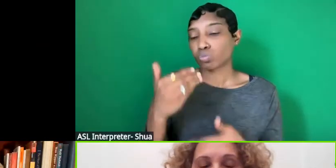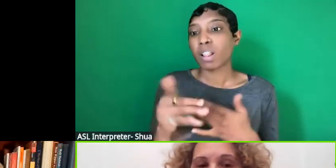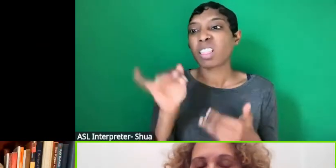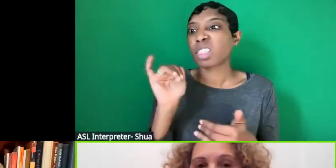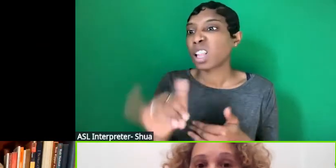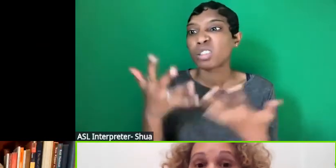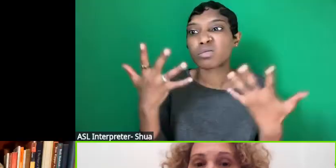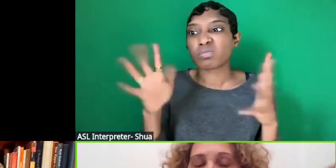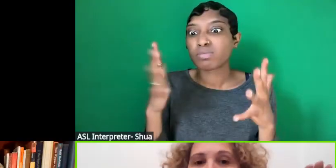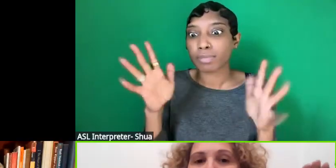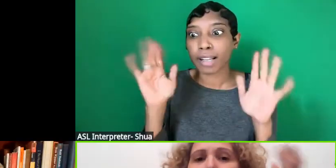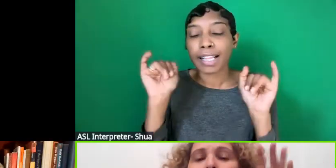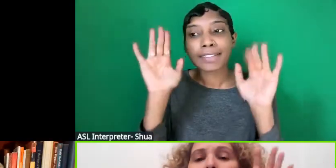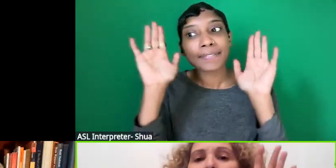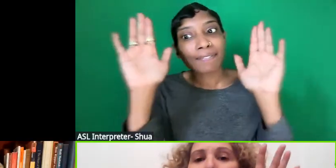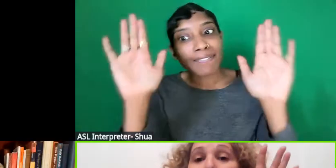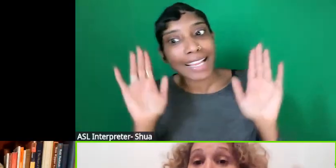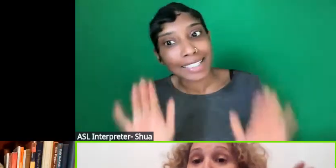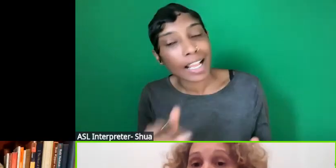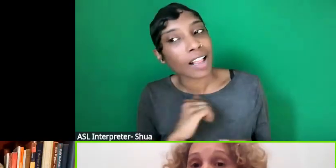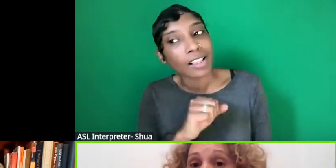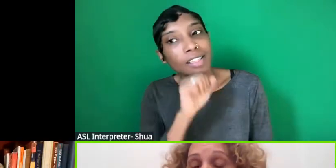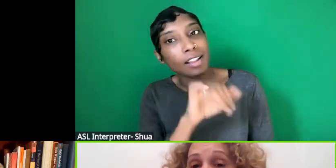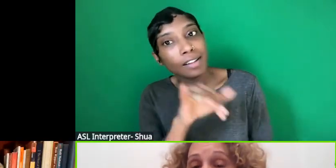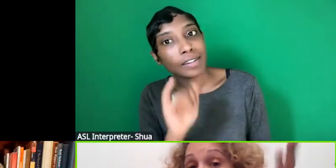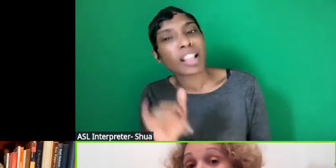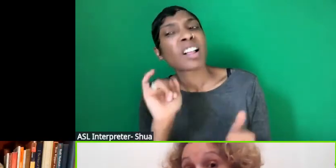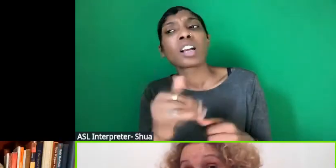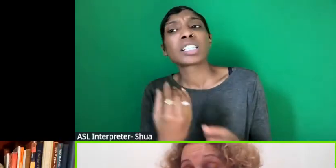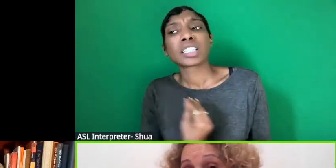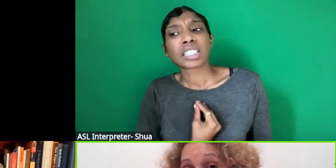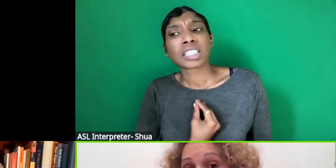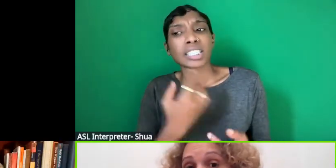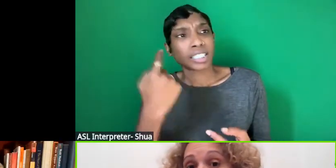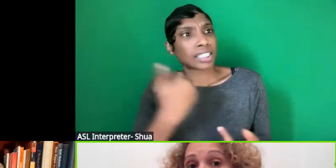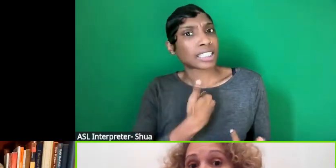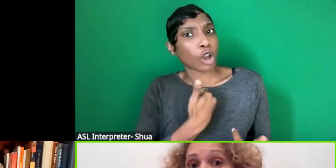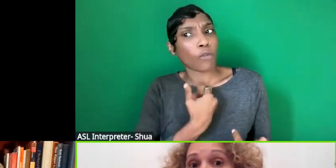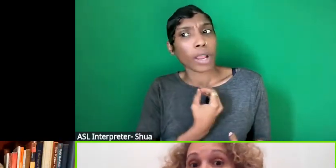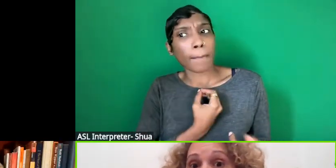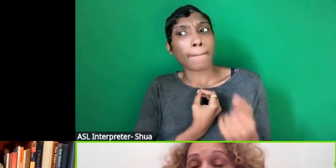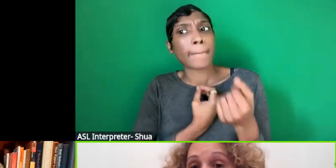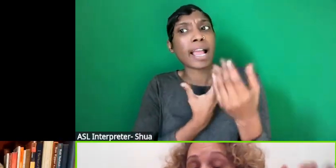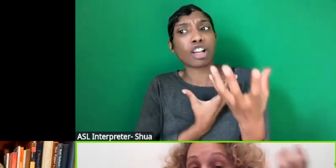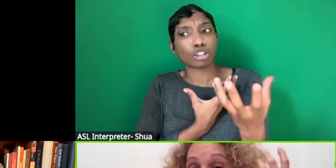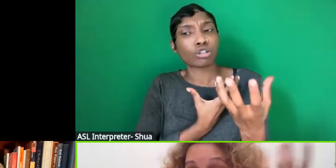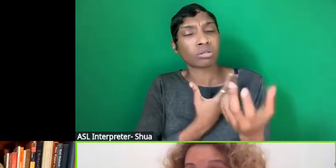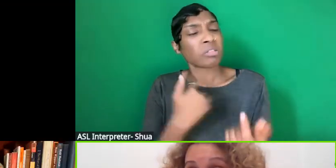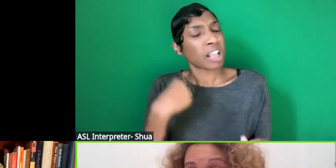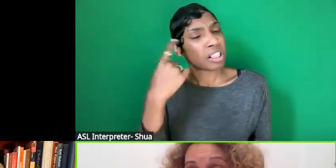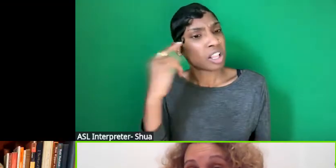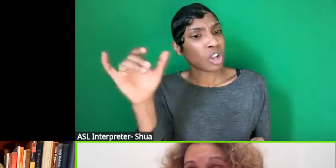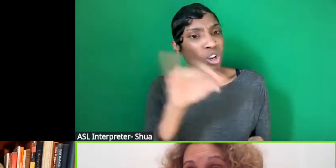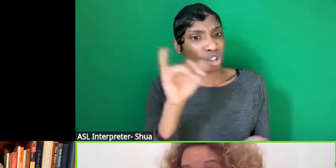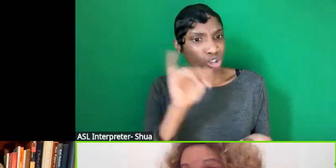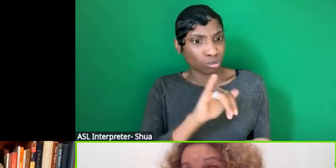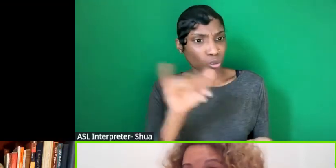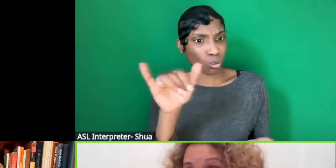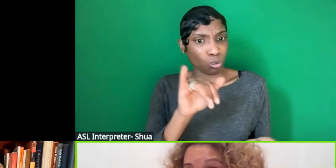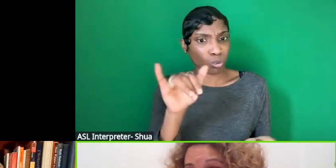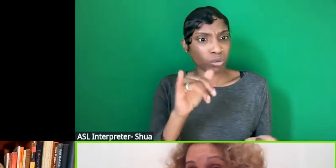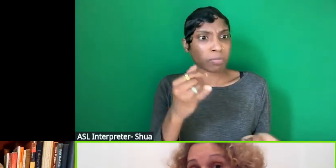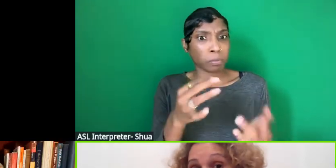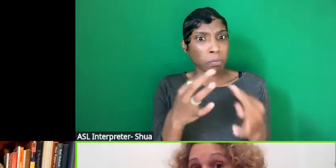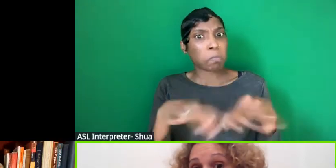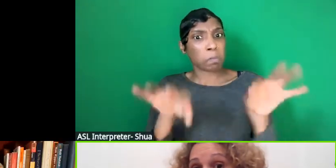That's fantastic. I love that. So self-compassion, I think also is an important